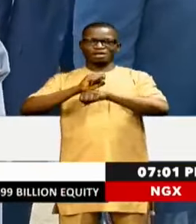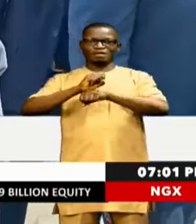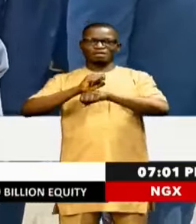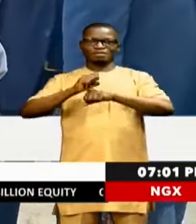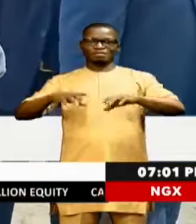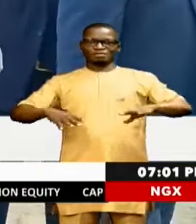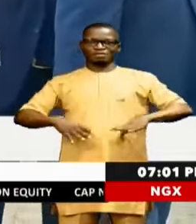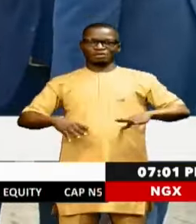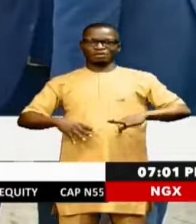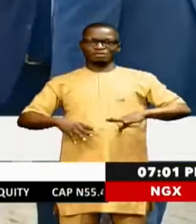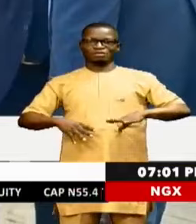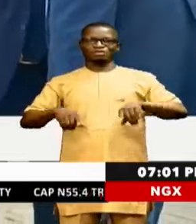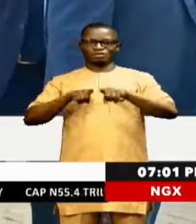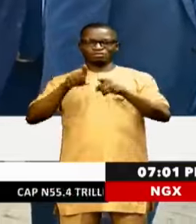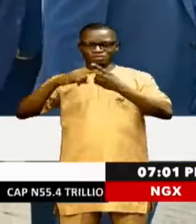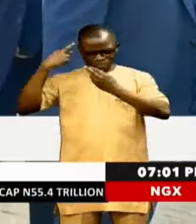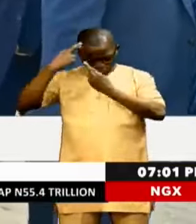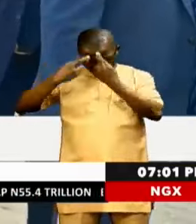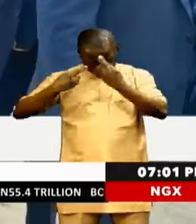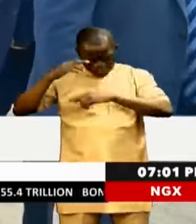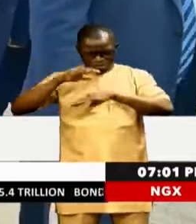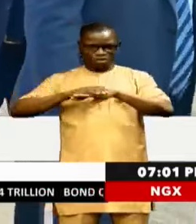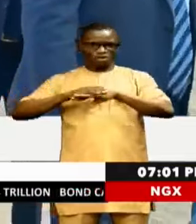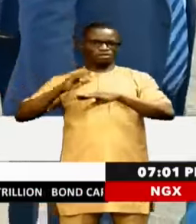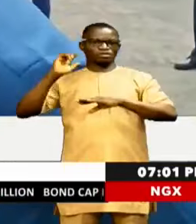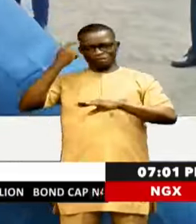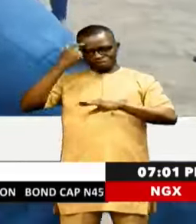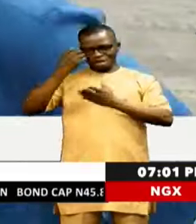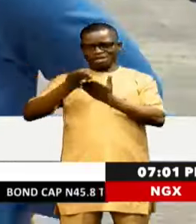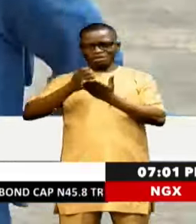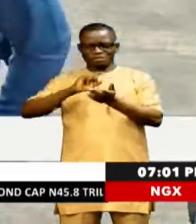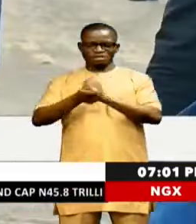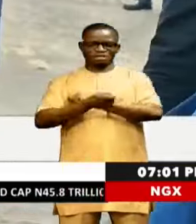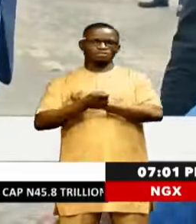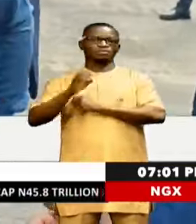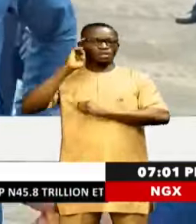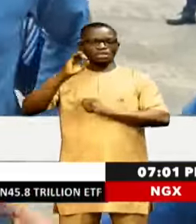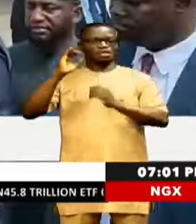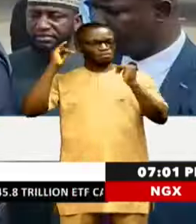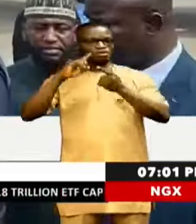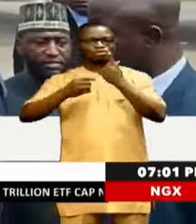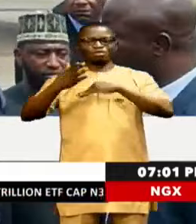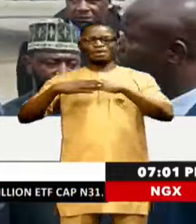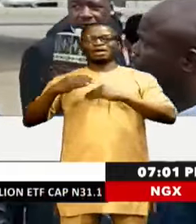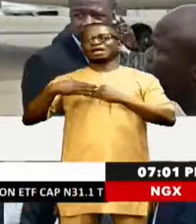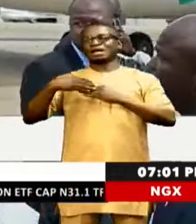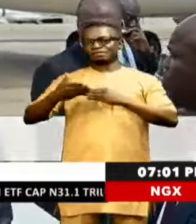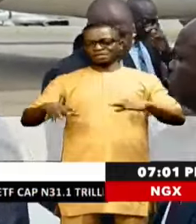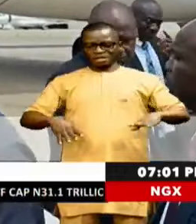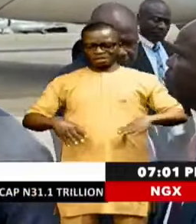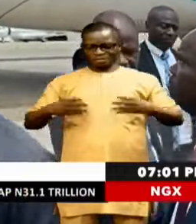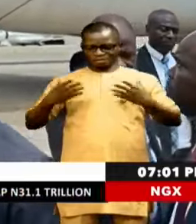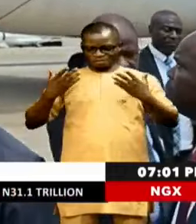a retreat to reflect on his administration's economic reforms. He's expected to return after the leave